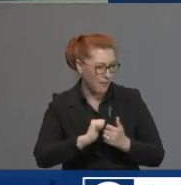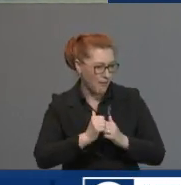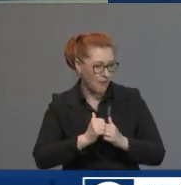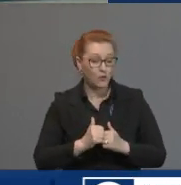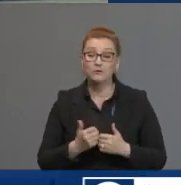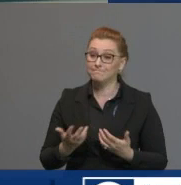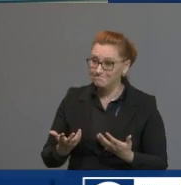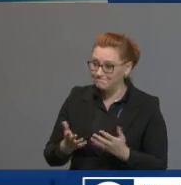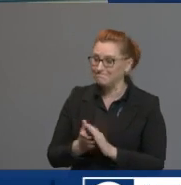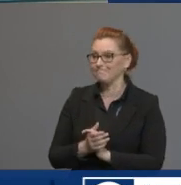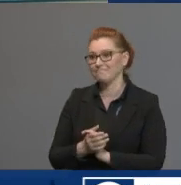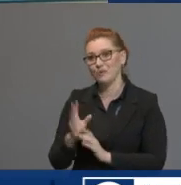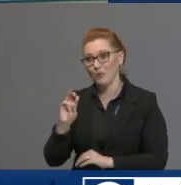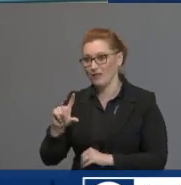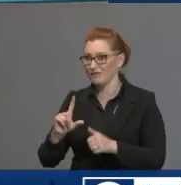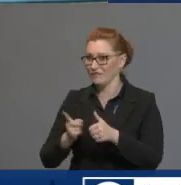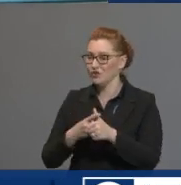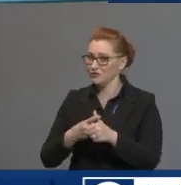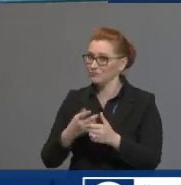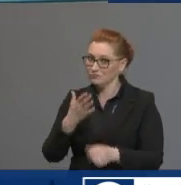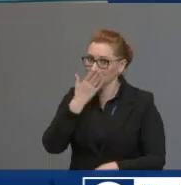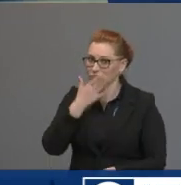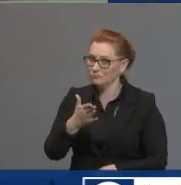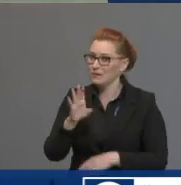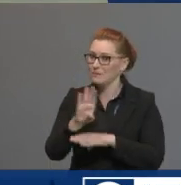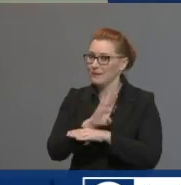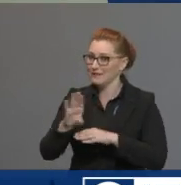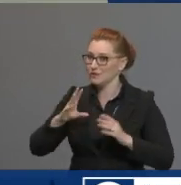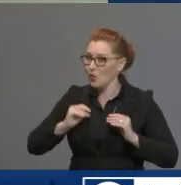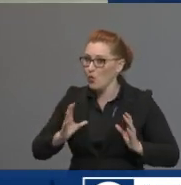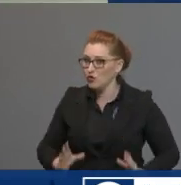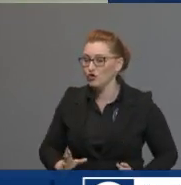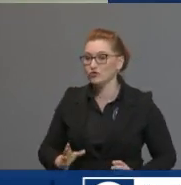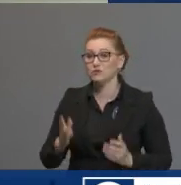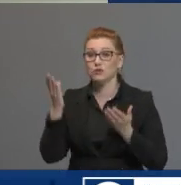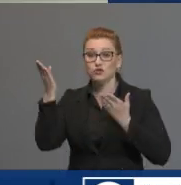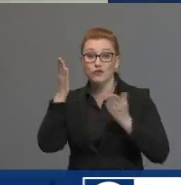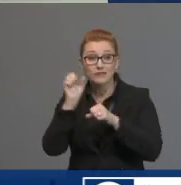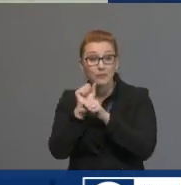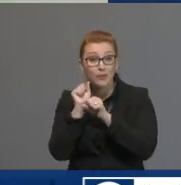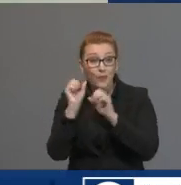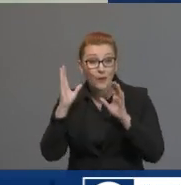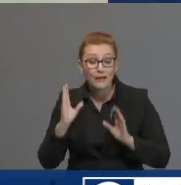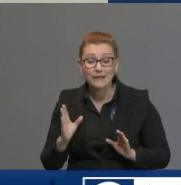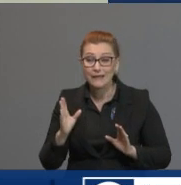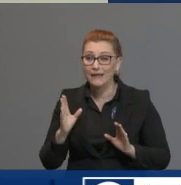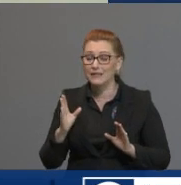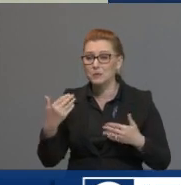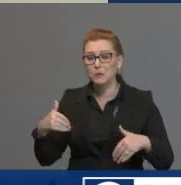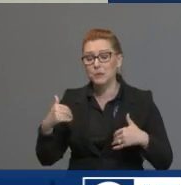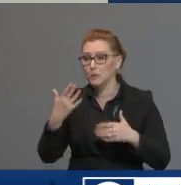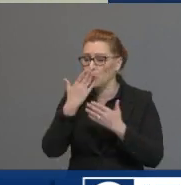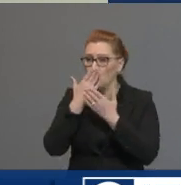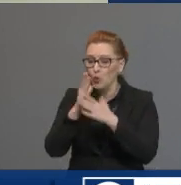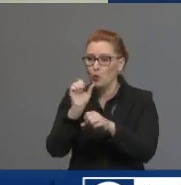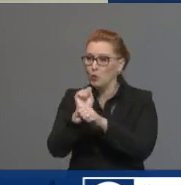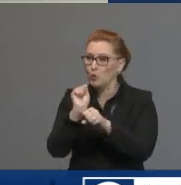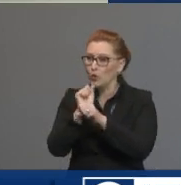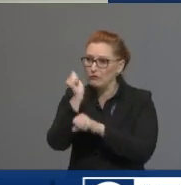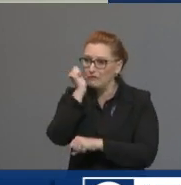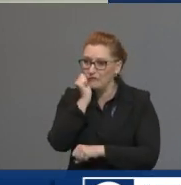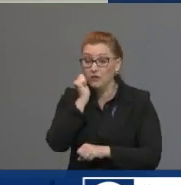Well, I again want to say just thanks to our business owners, our service employees for the good work that they're